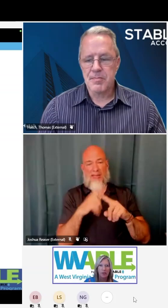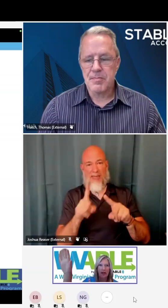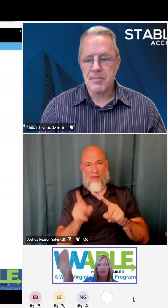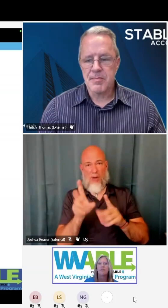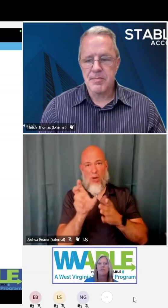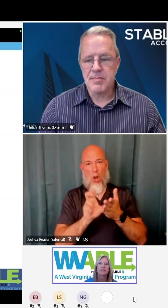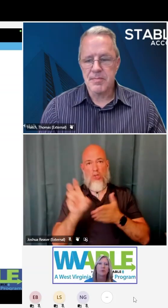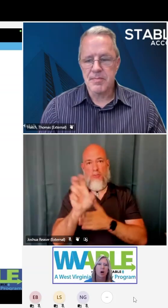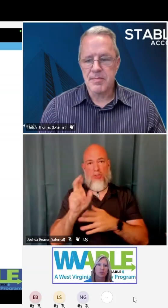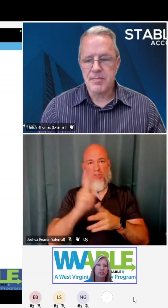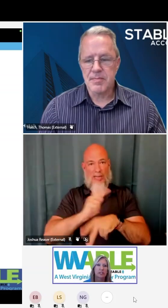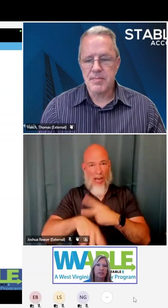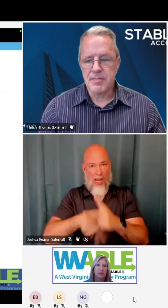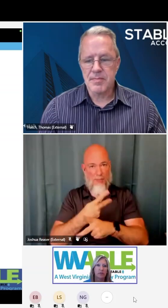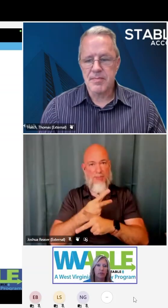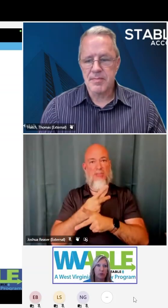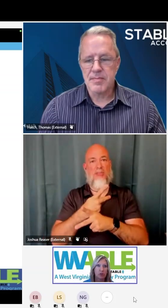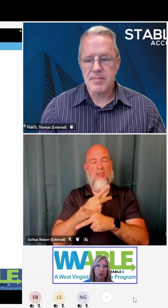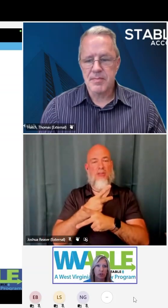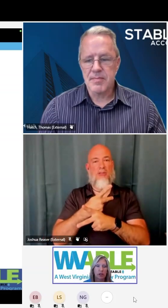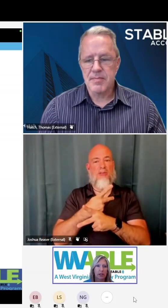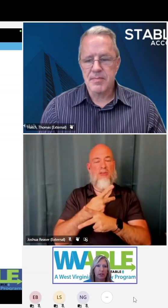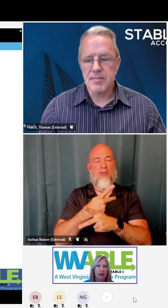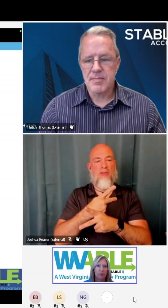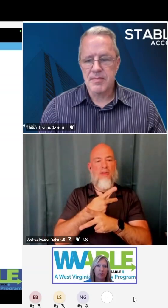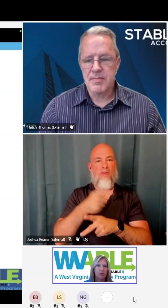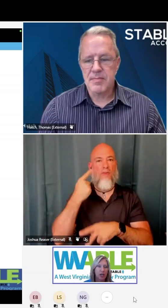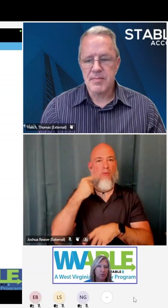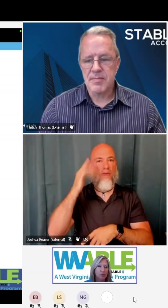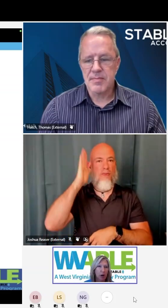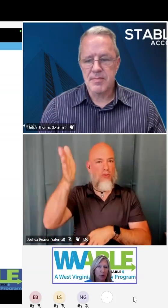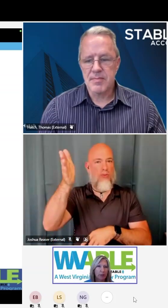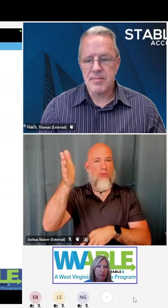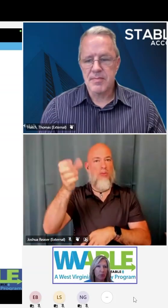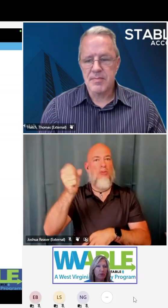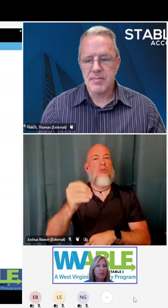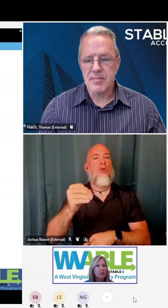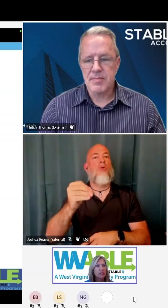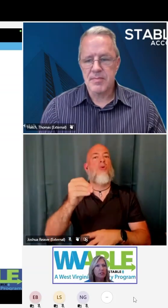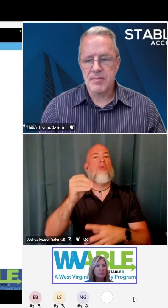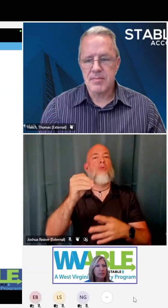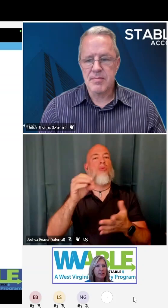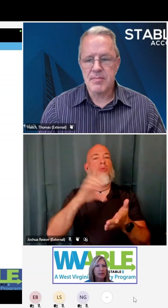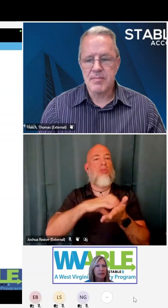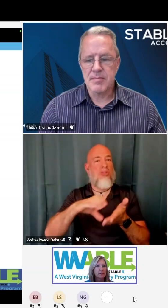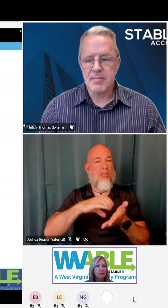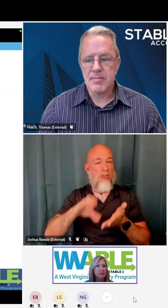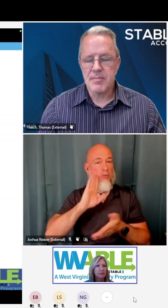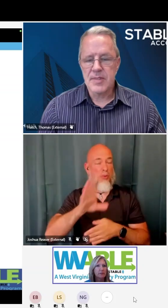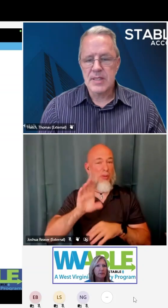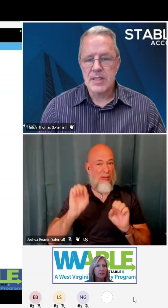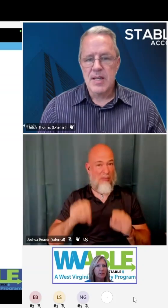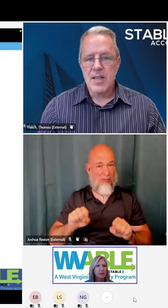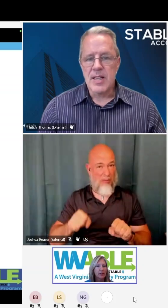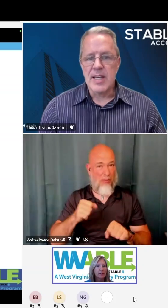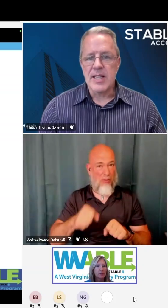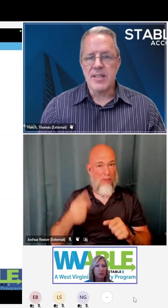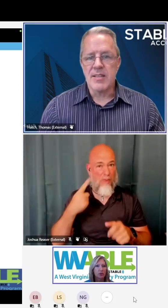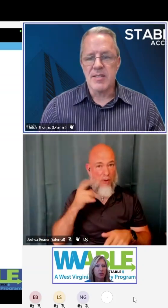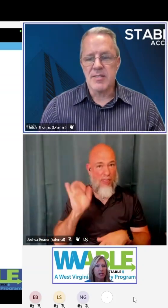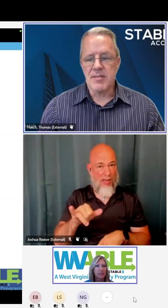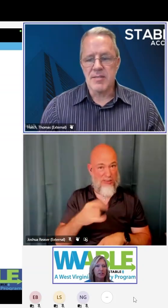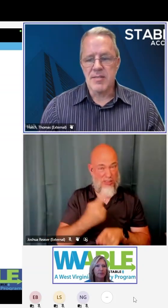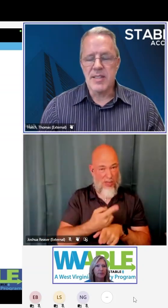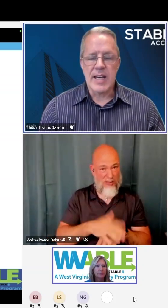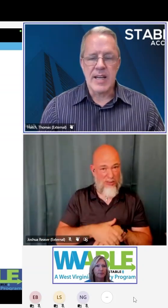populate within that investment options for future. So checks would probably be one of those two. Is that